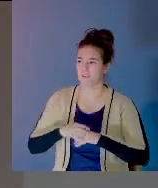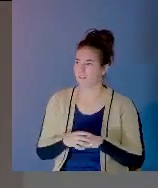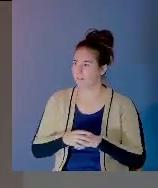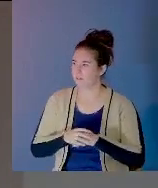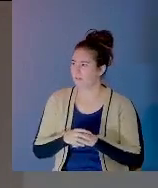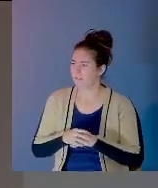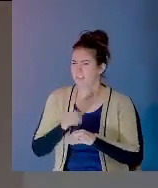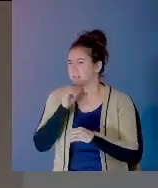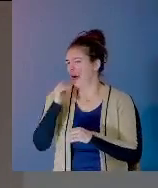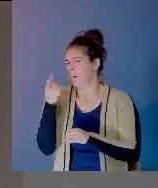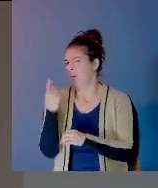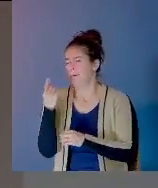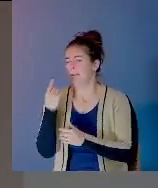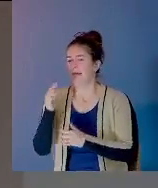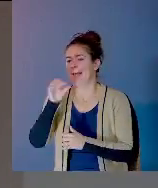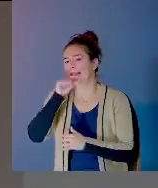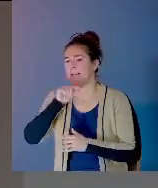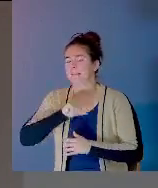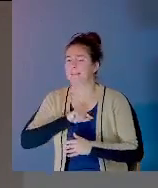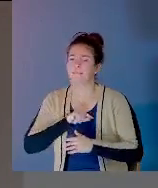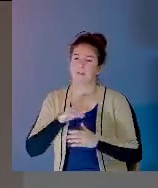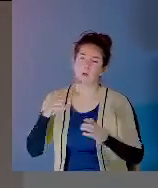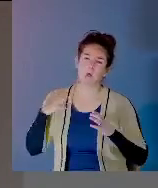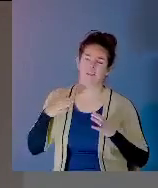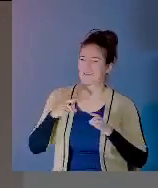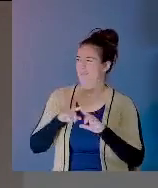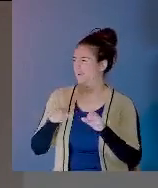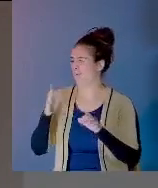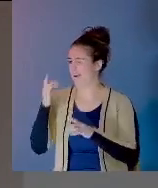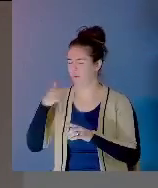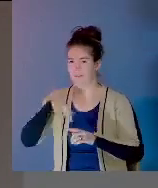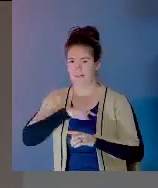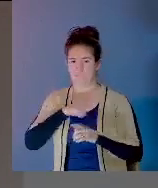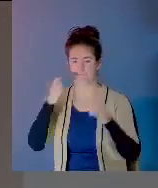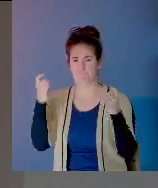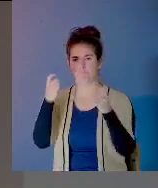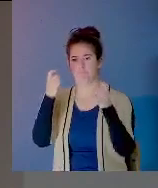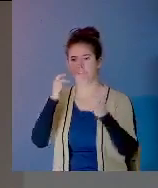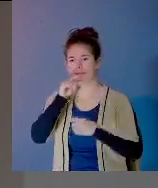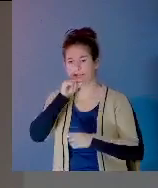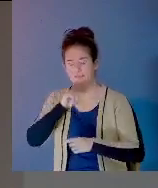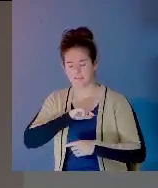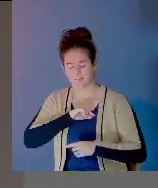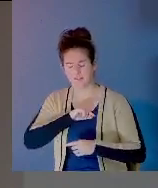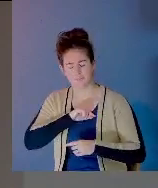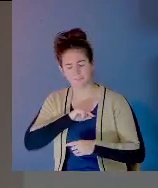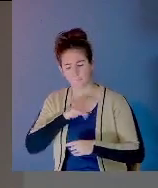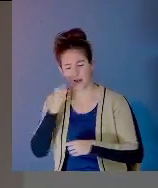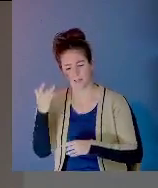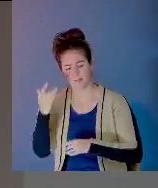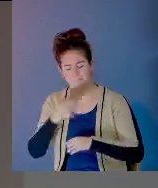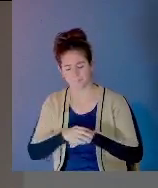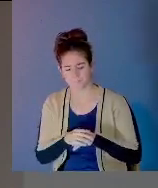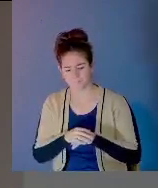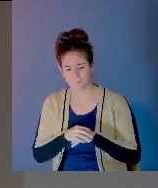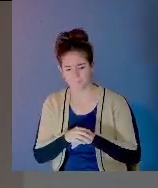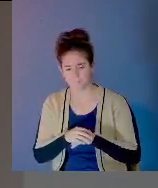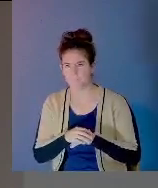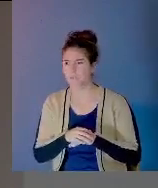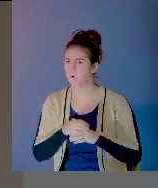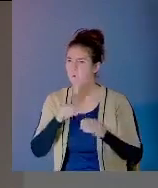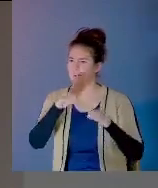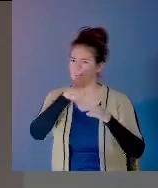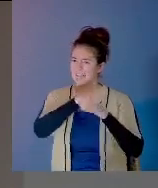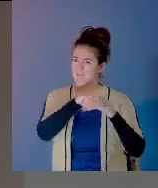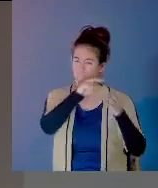holiday is about, but why we even celebrate Thanksgiving. And we're reminded in the passage about why we even come